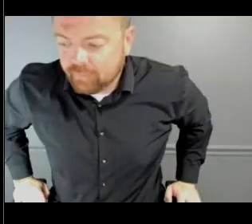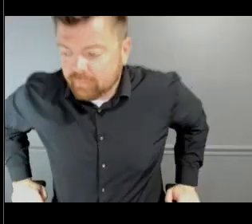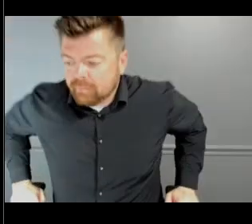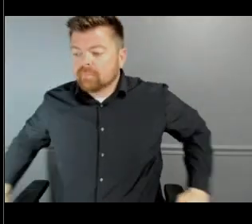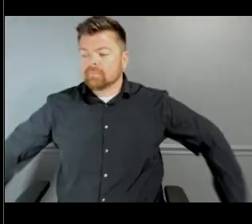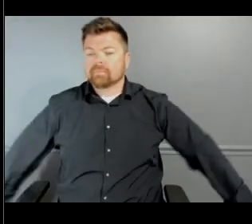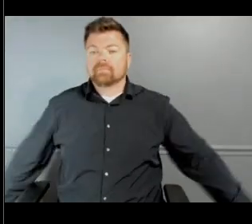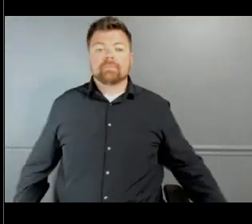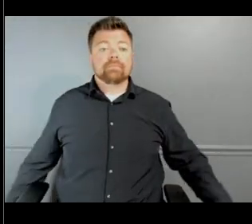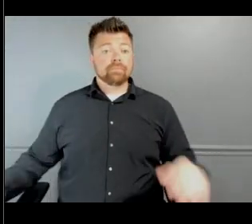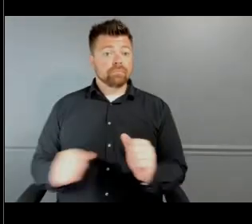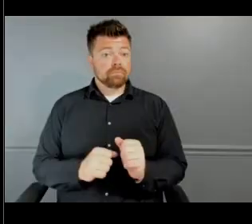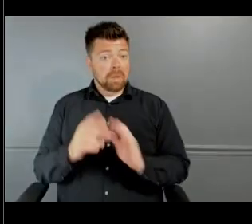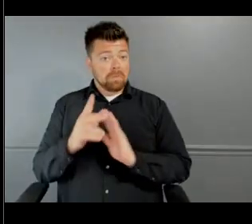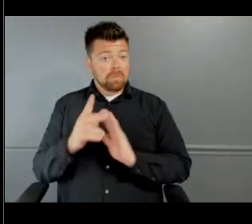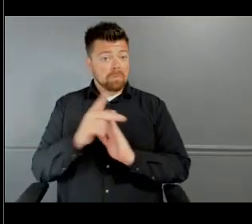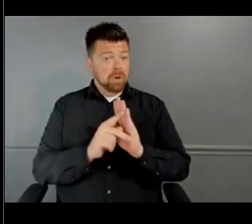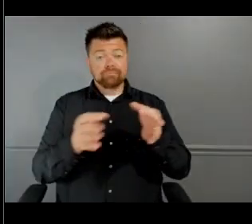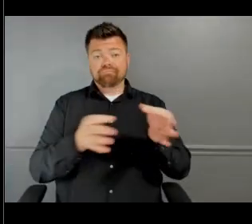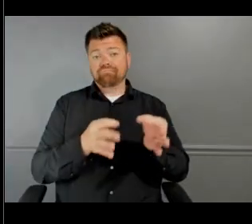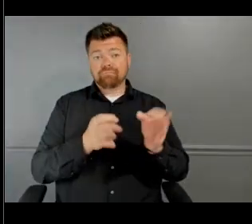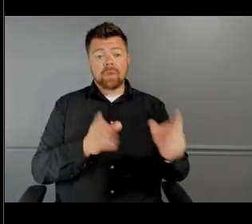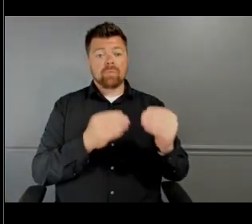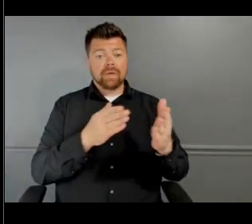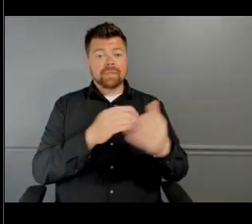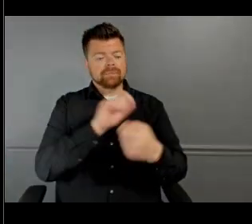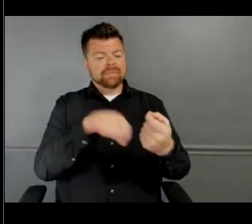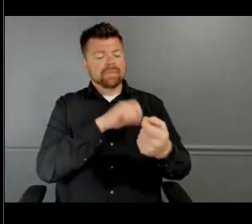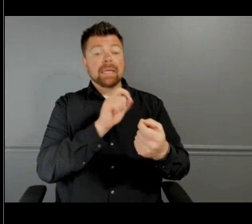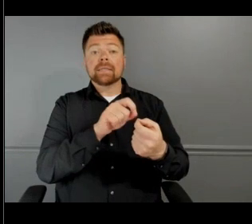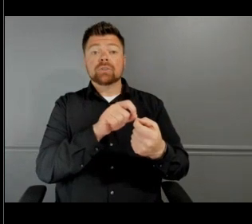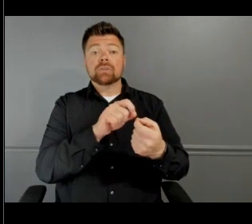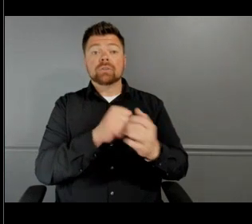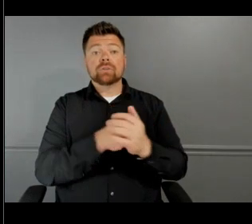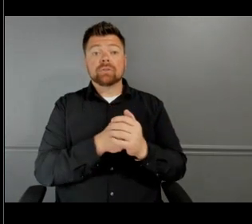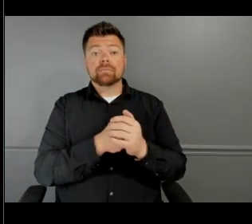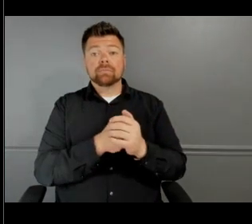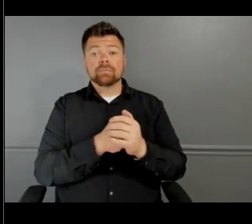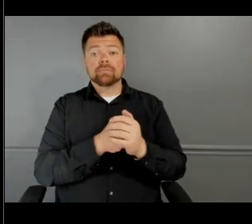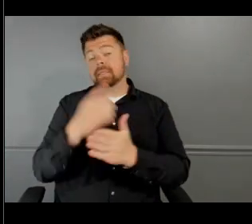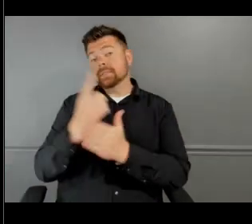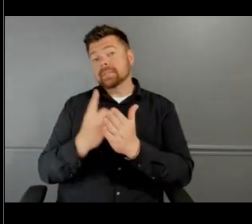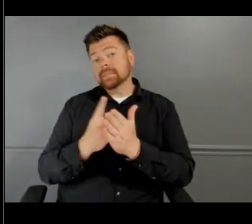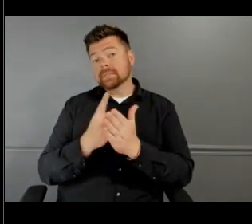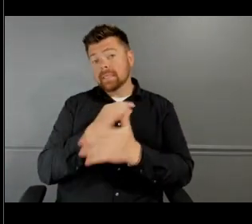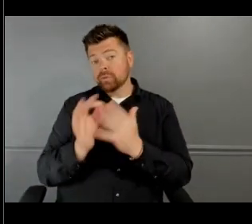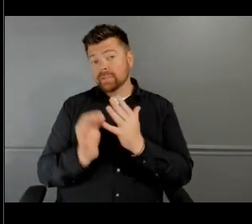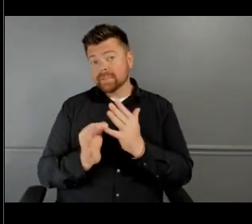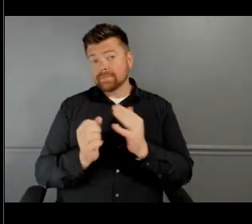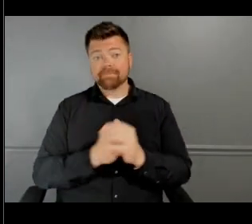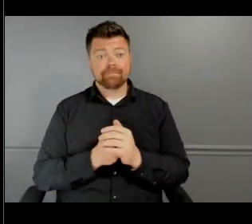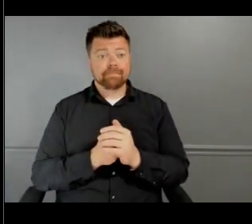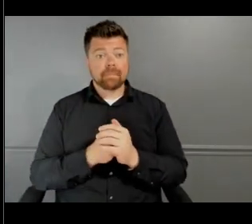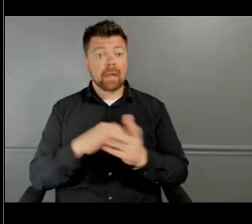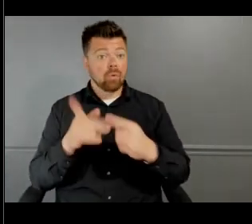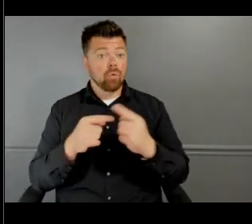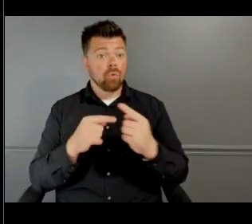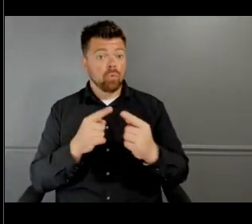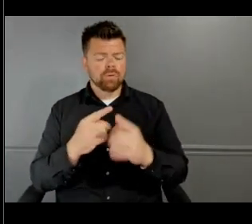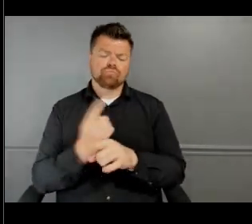The guidelines provide specifications and design choices that, when